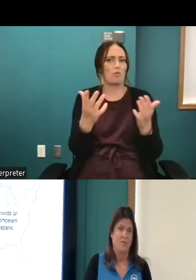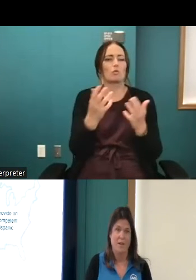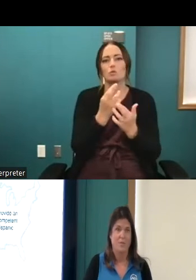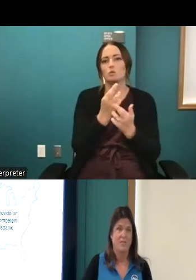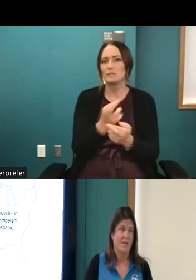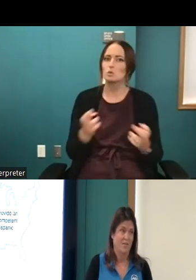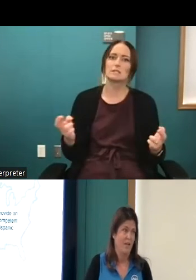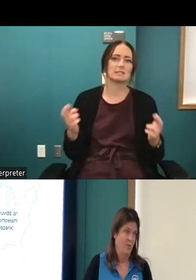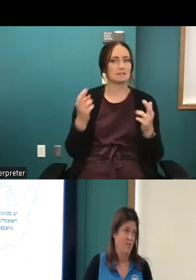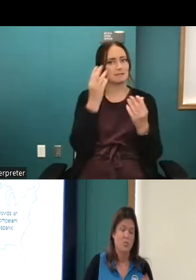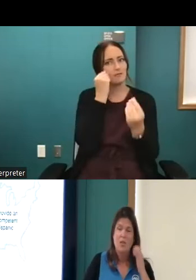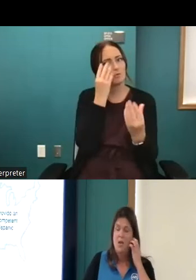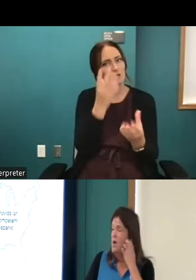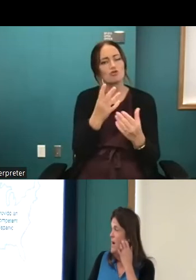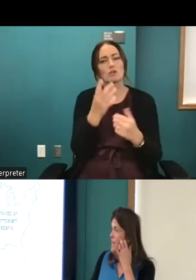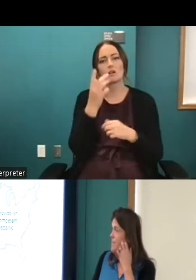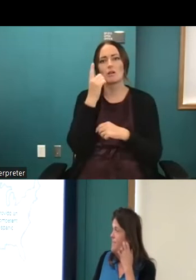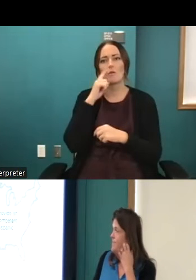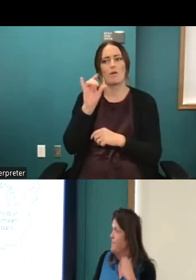resources in the family's native language.